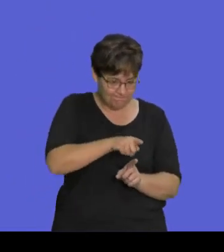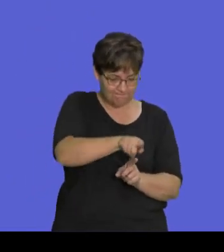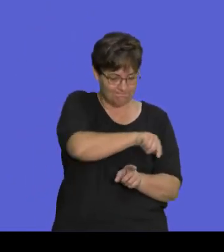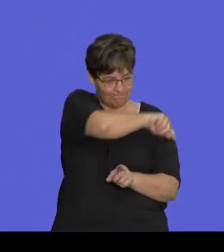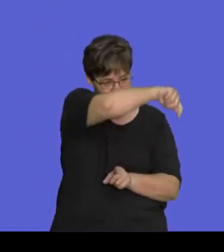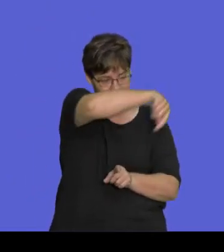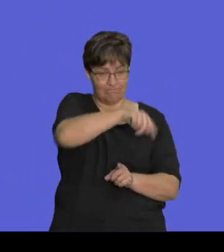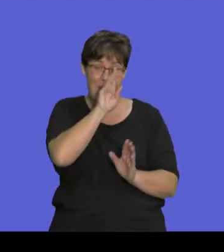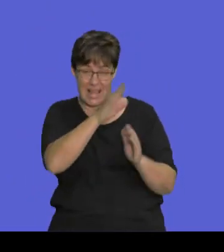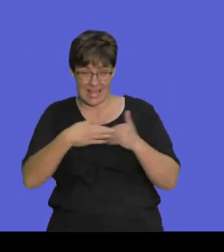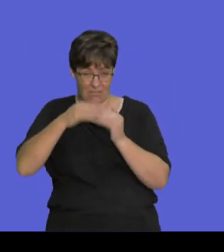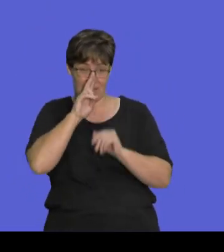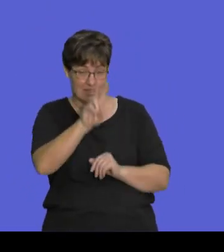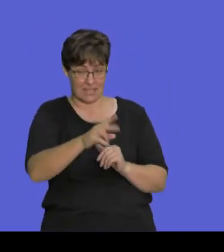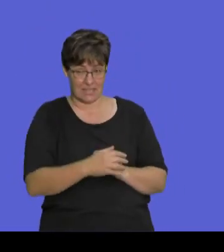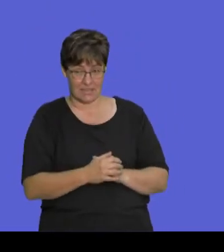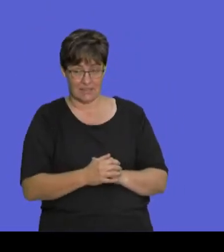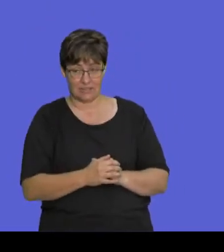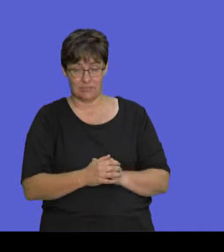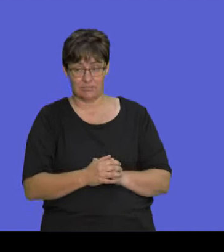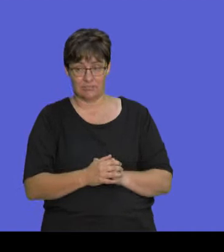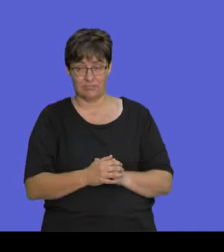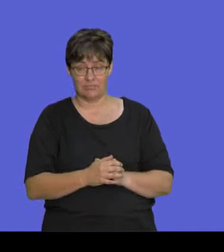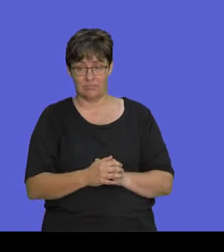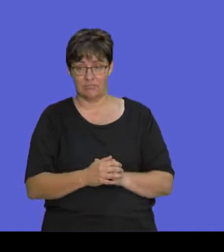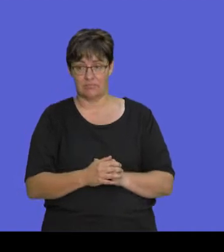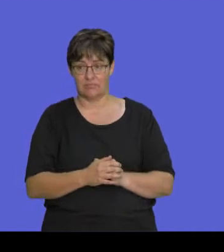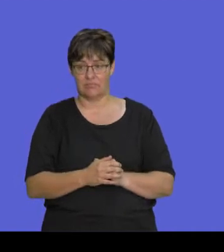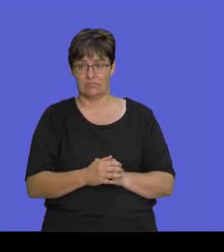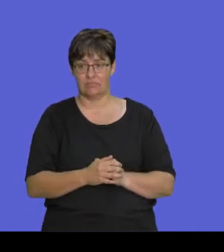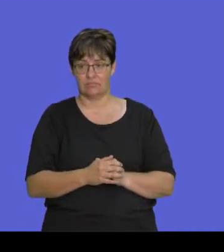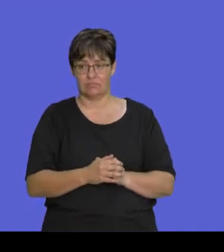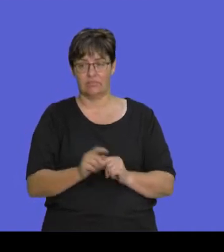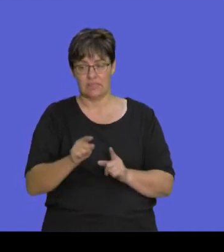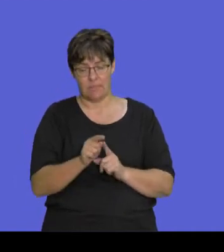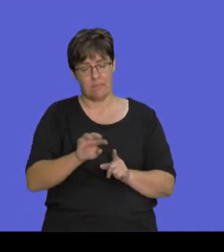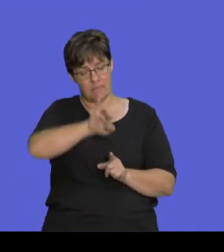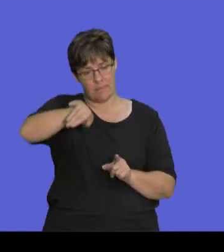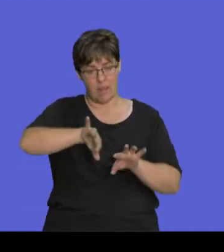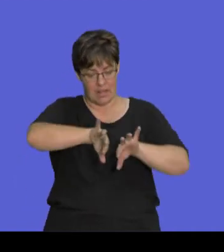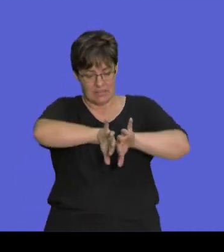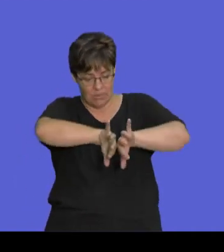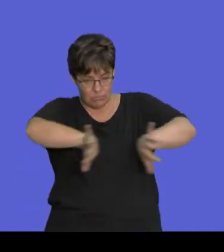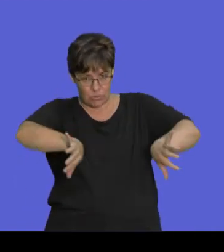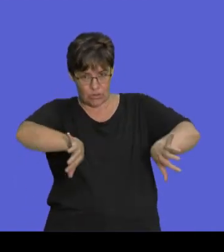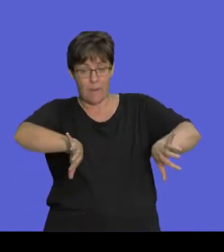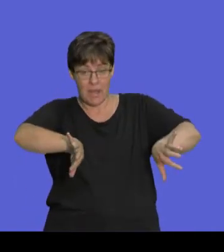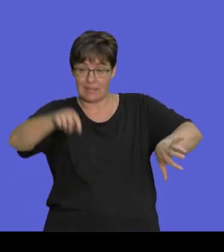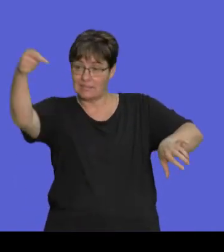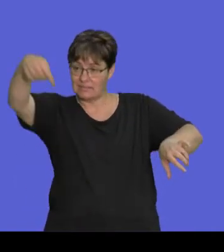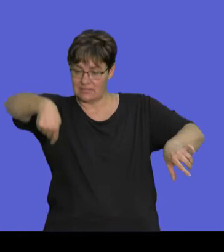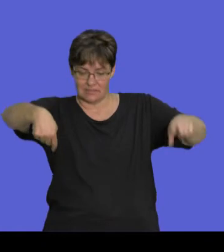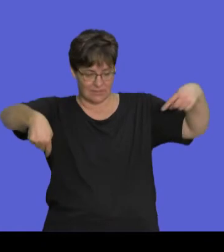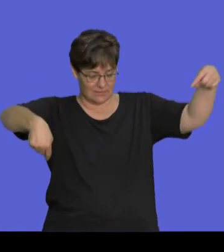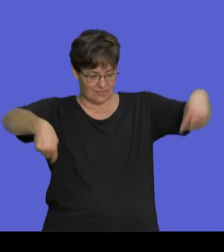right? Pushing away, again this side, pushing away, okay? Remember, they need to be perpendicular. It means they